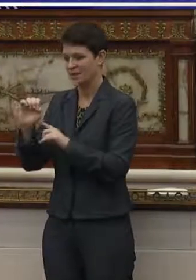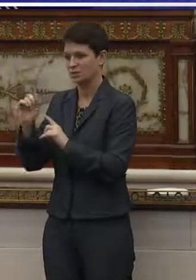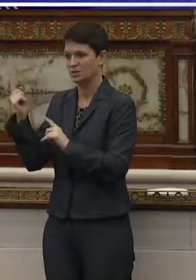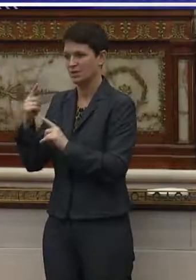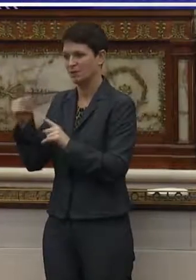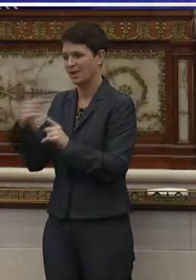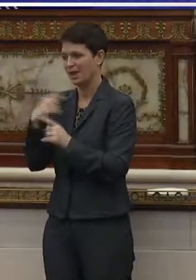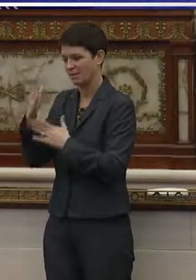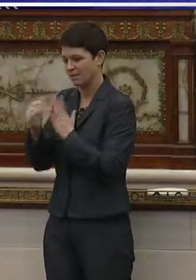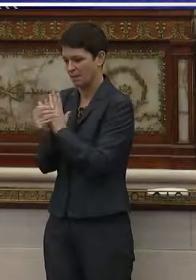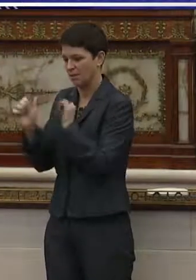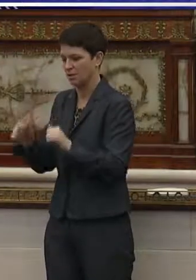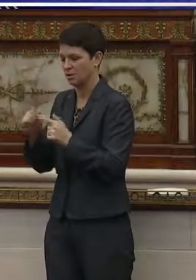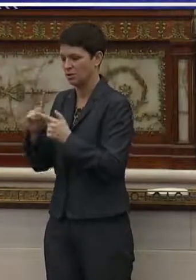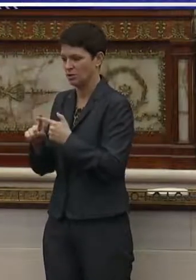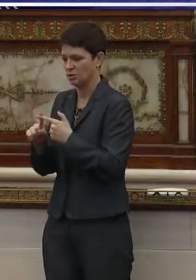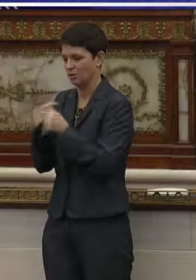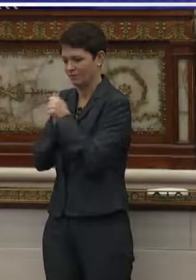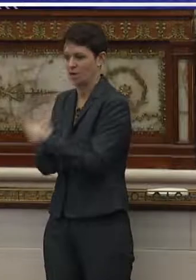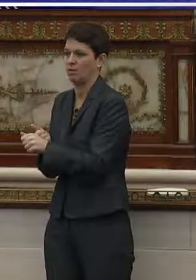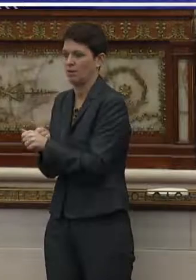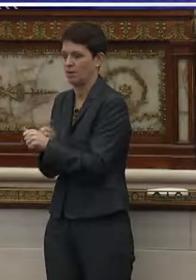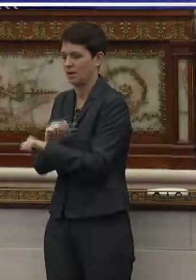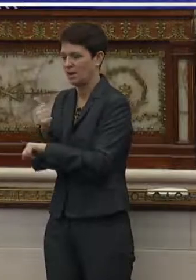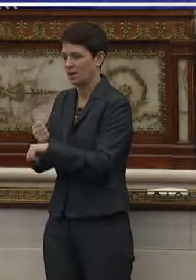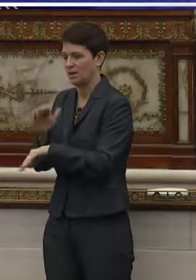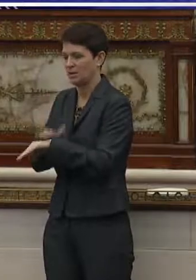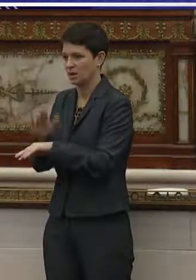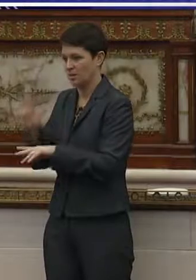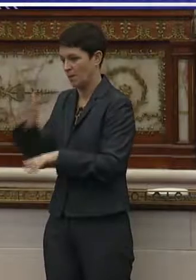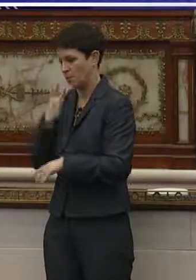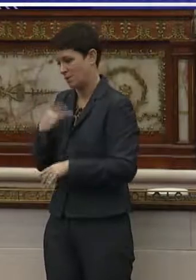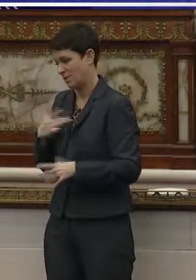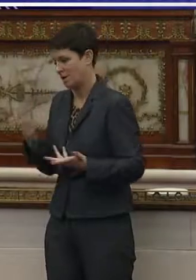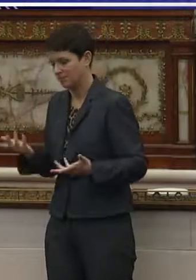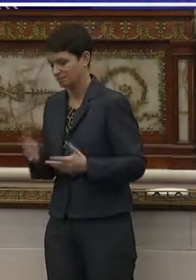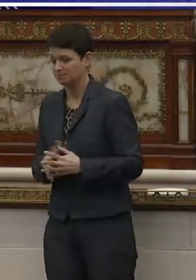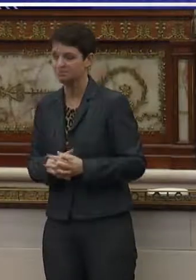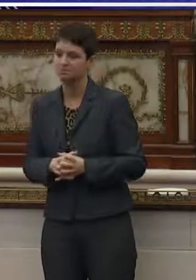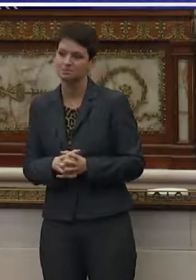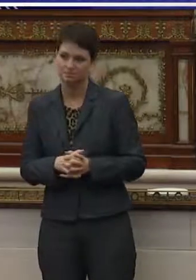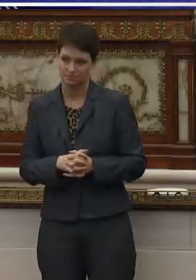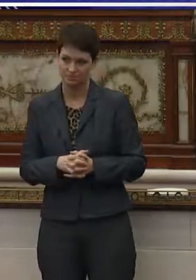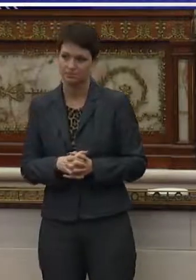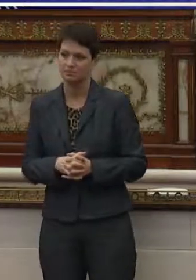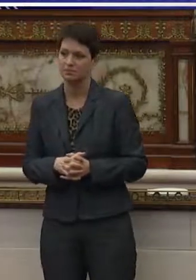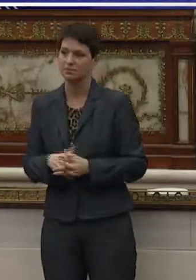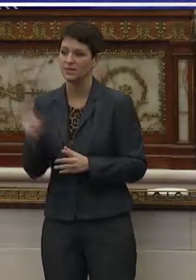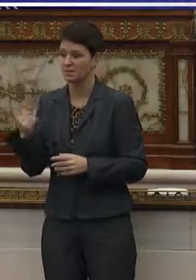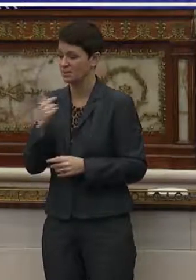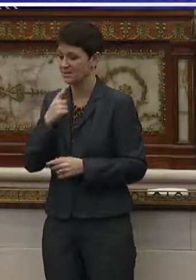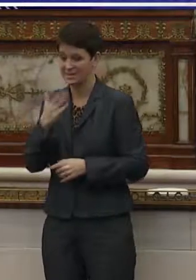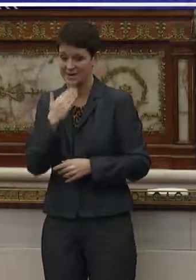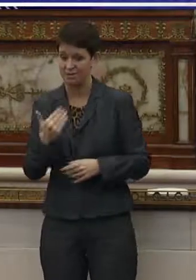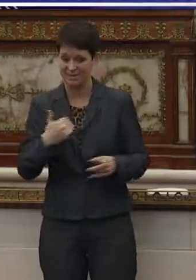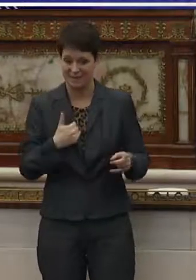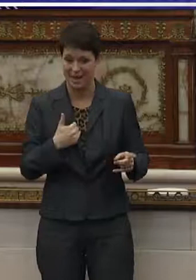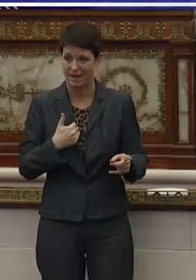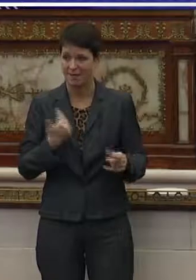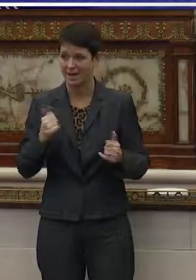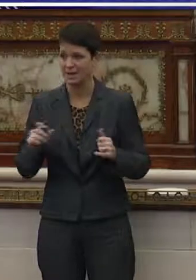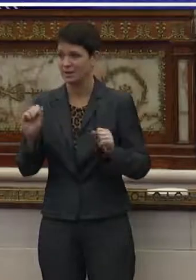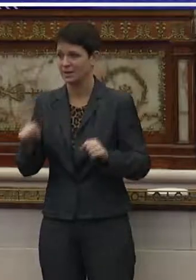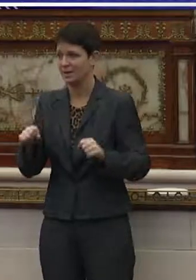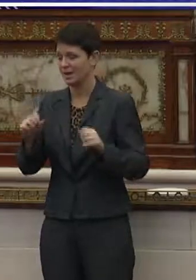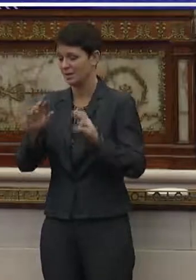could have some ability to enforce based upon their birth date. But, someone says, I've got diabetes, and basically anybody could